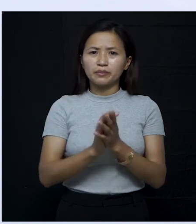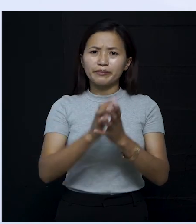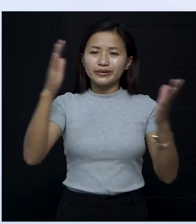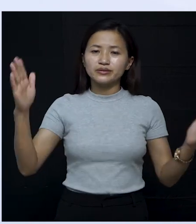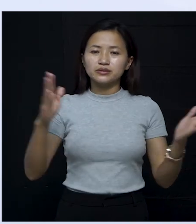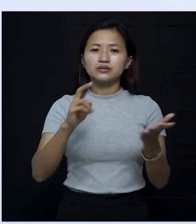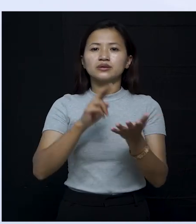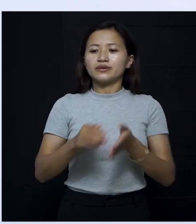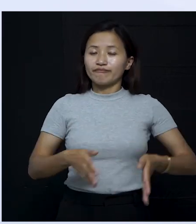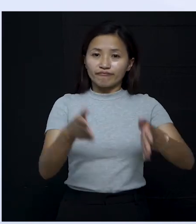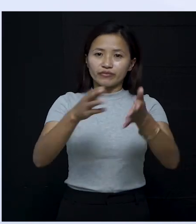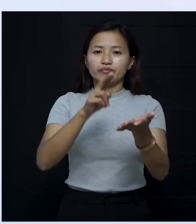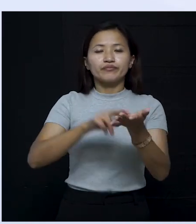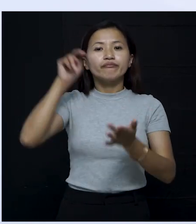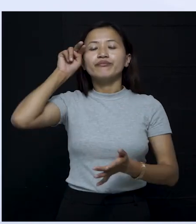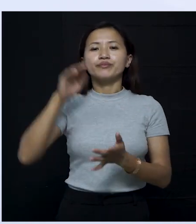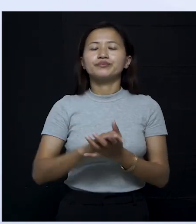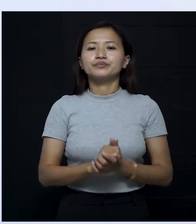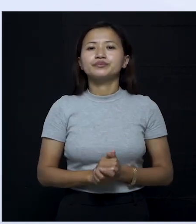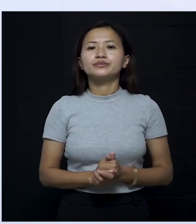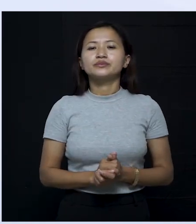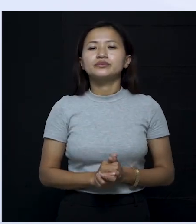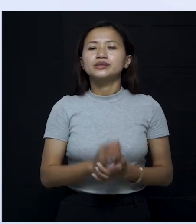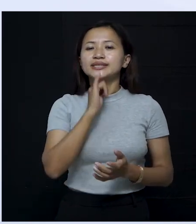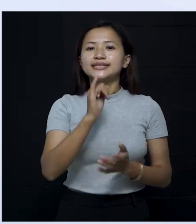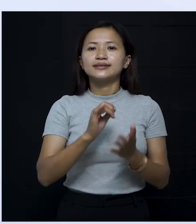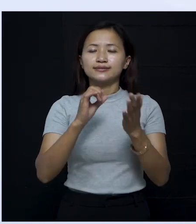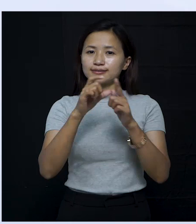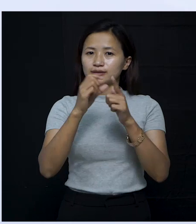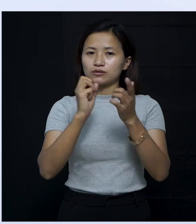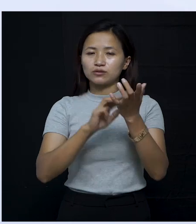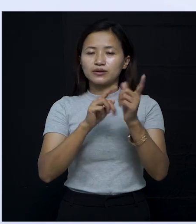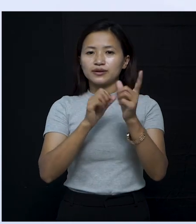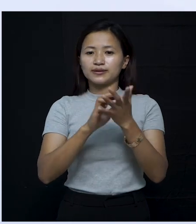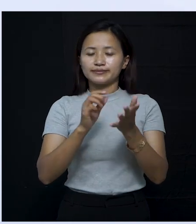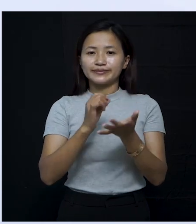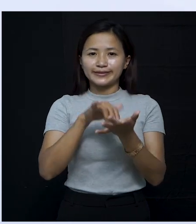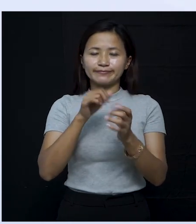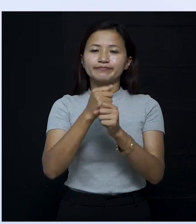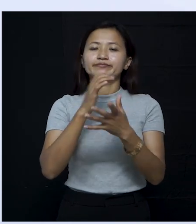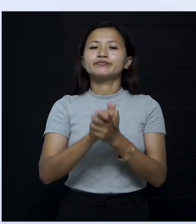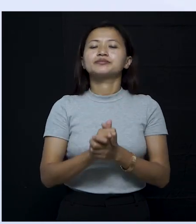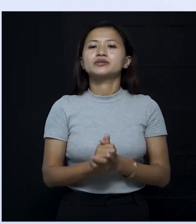biggest river in Nagaland, okay? The biggest river in Nagaland is the Doyang. So keep that in mind also.